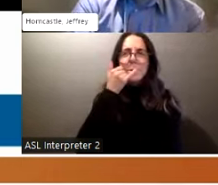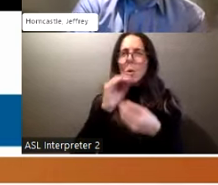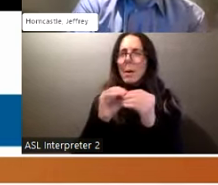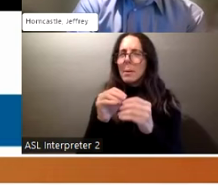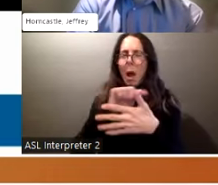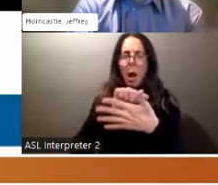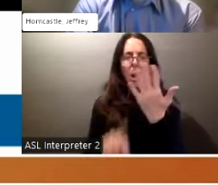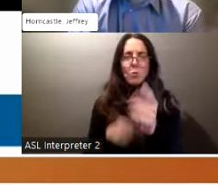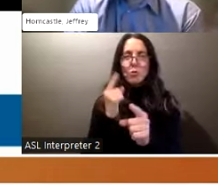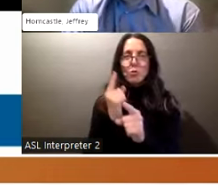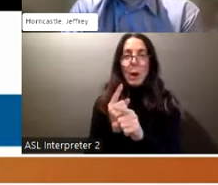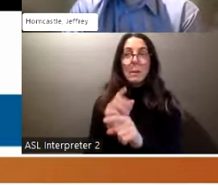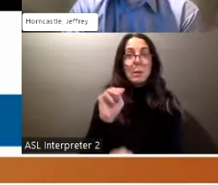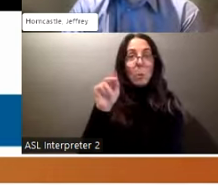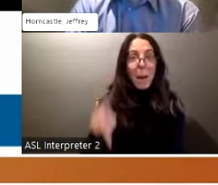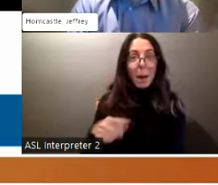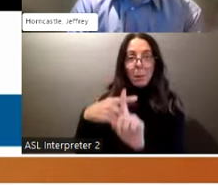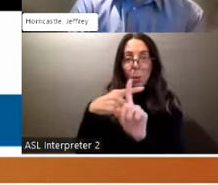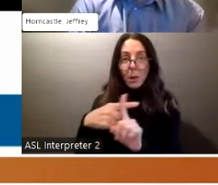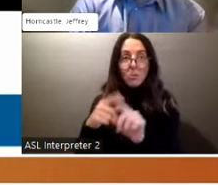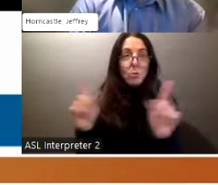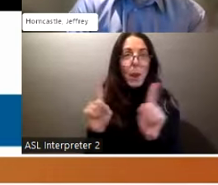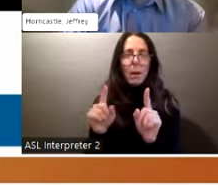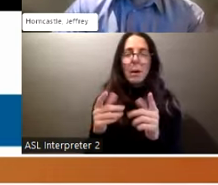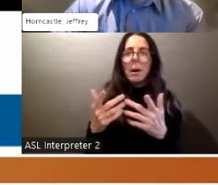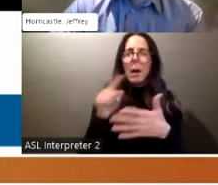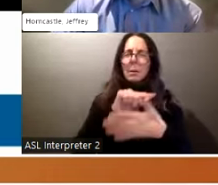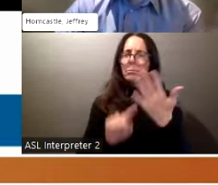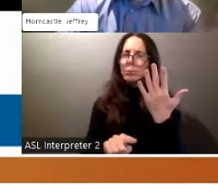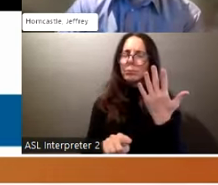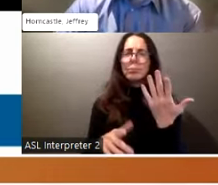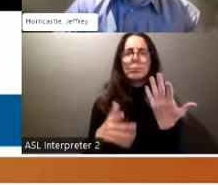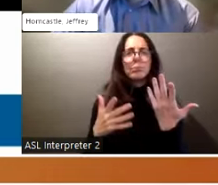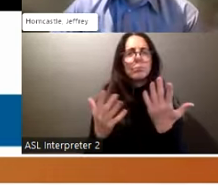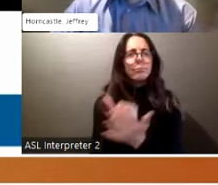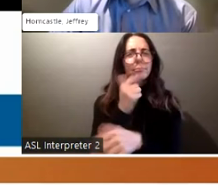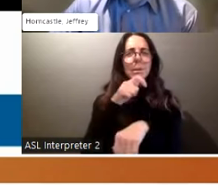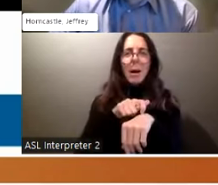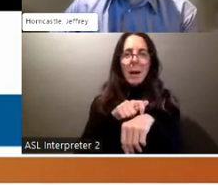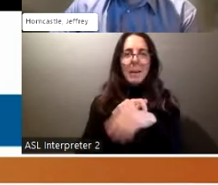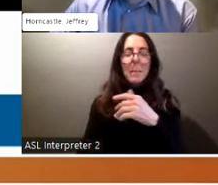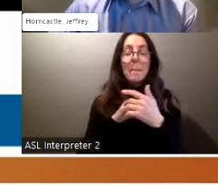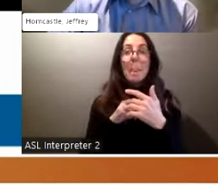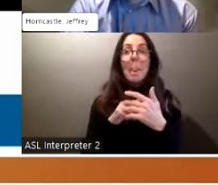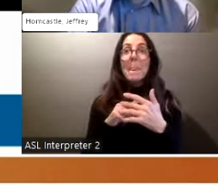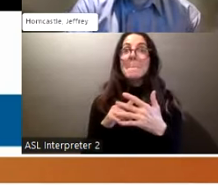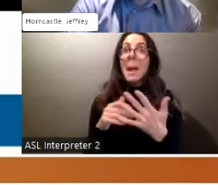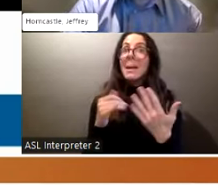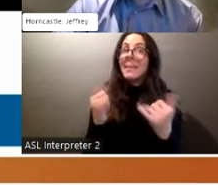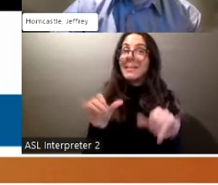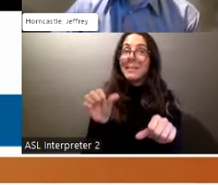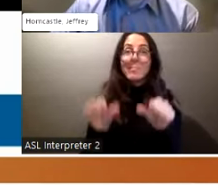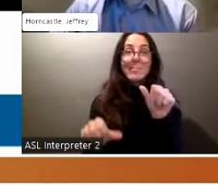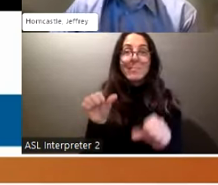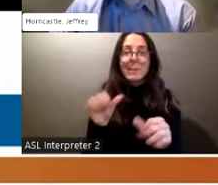verify maps to see where their location is. Take the time you need. And of course, reach out to a friend, reach out to the Canadian